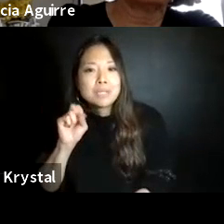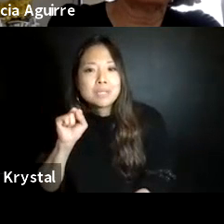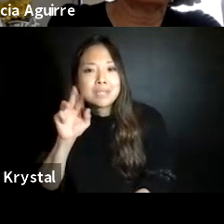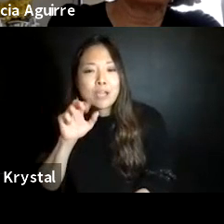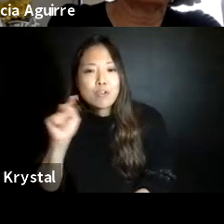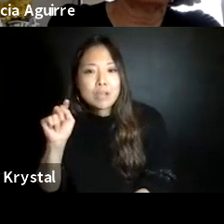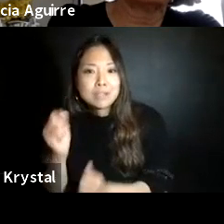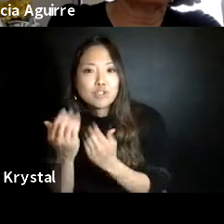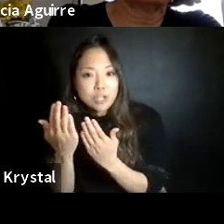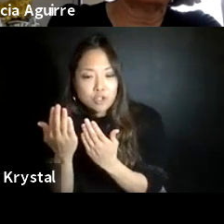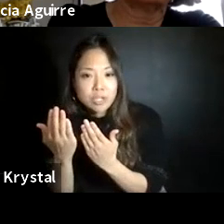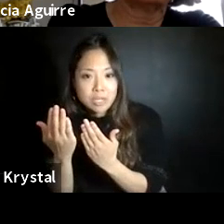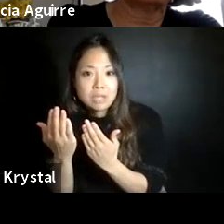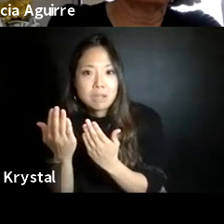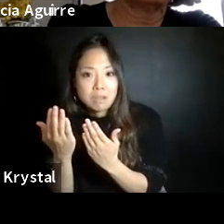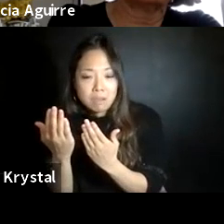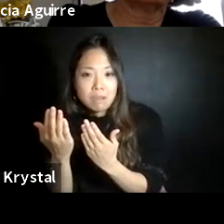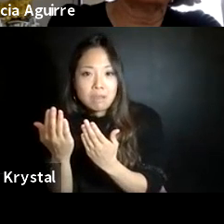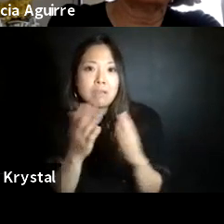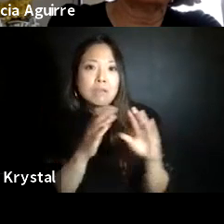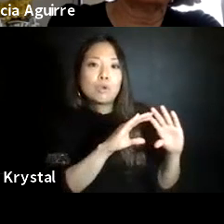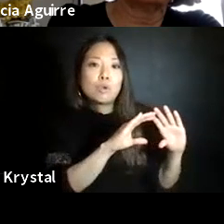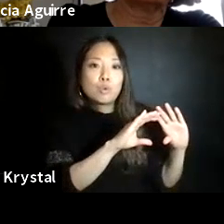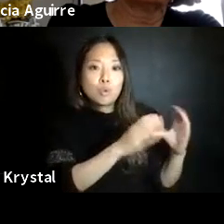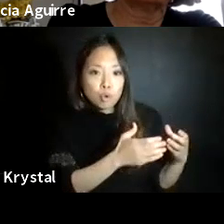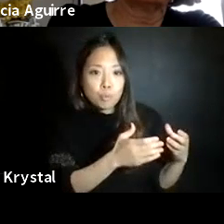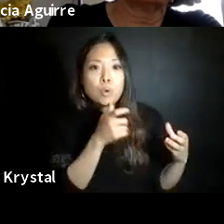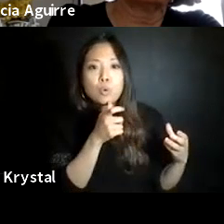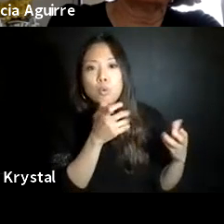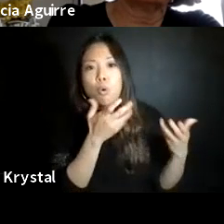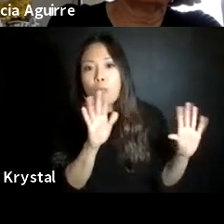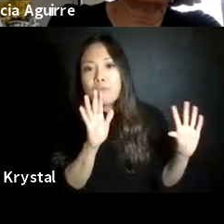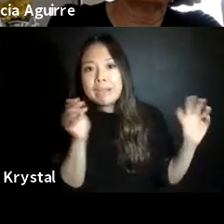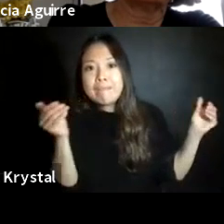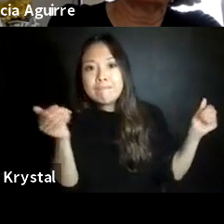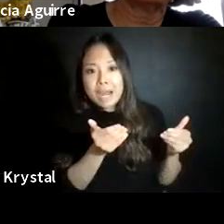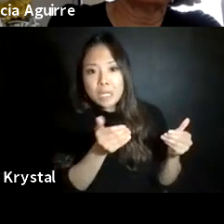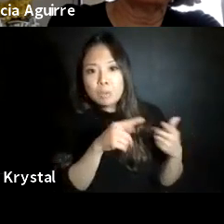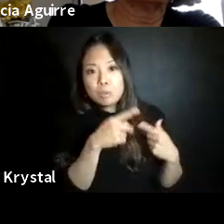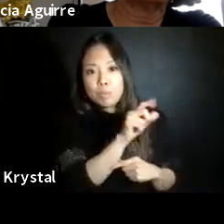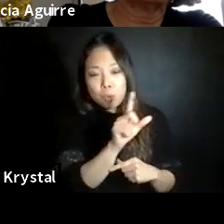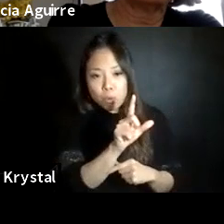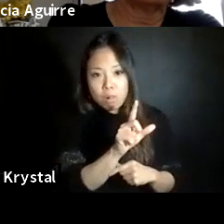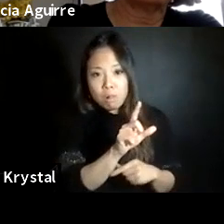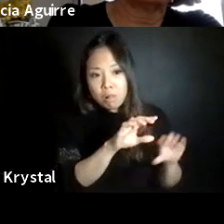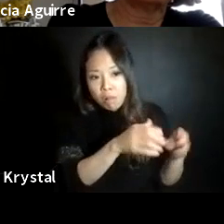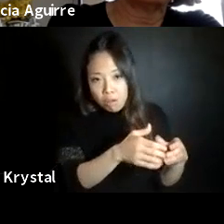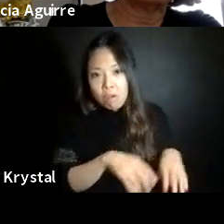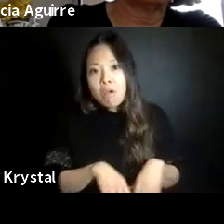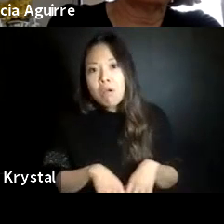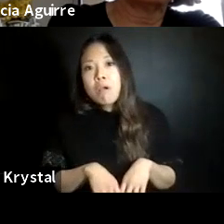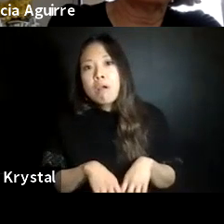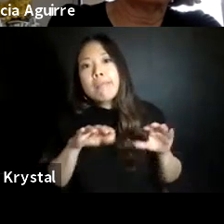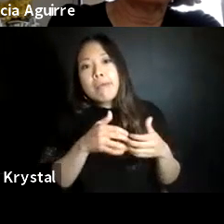to distinguish between those who have been invited to the pool and to distinguish perhaps which